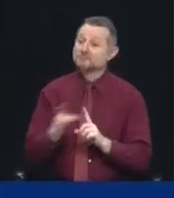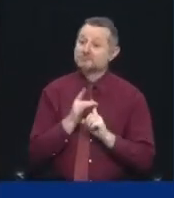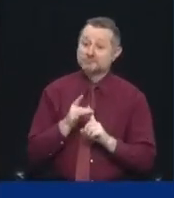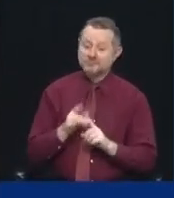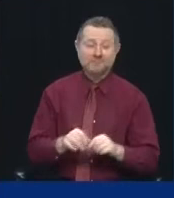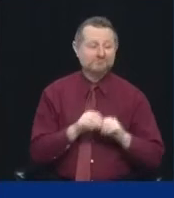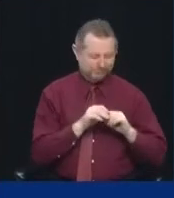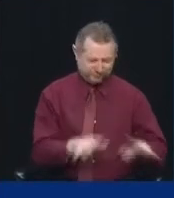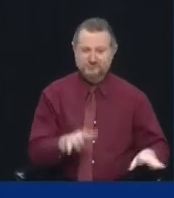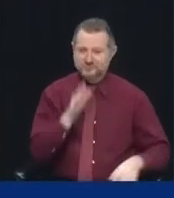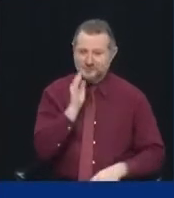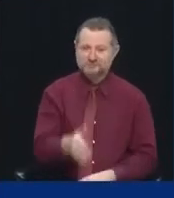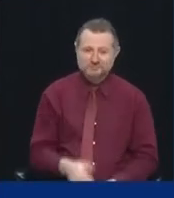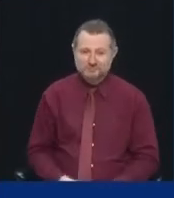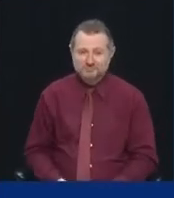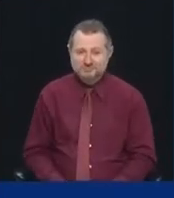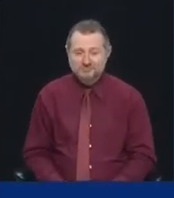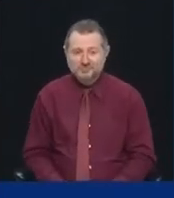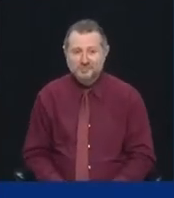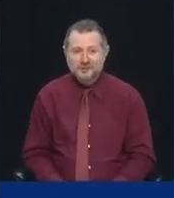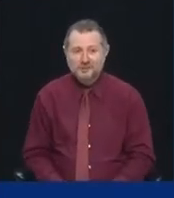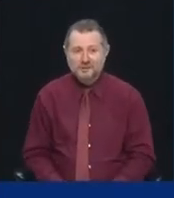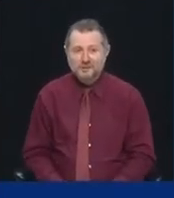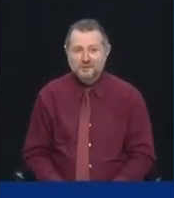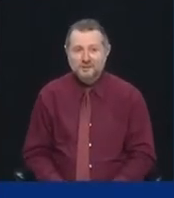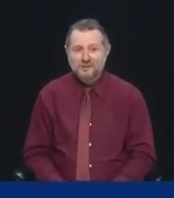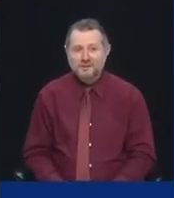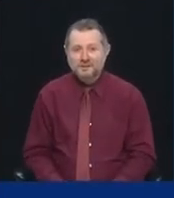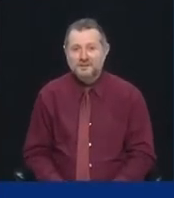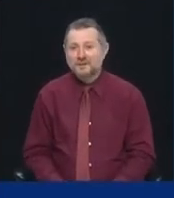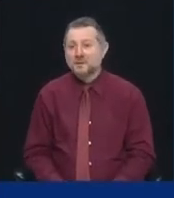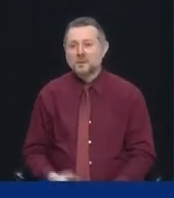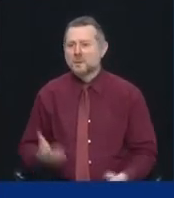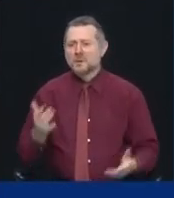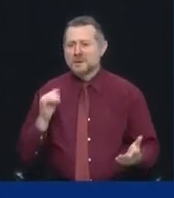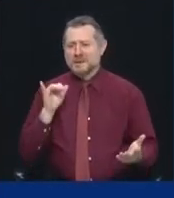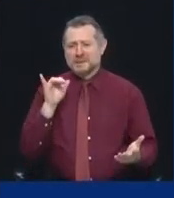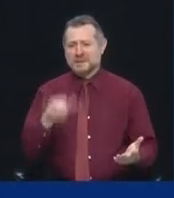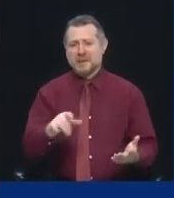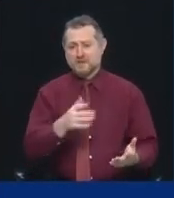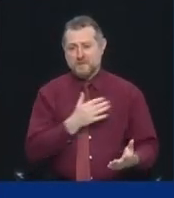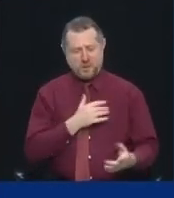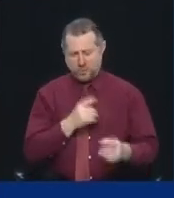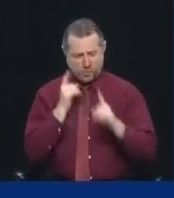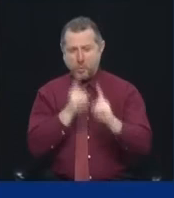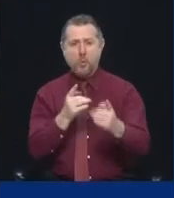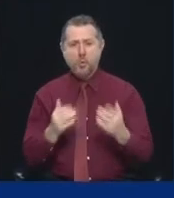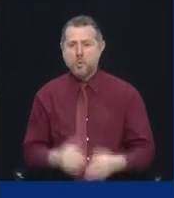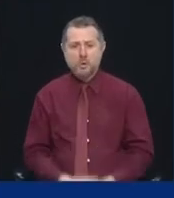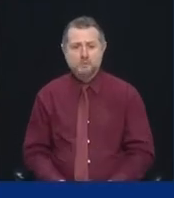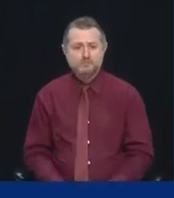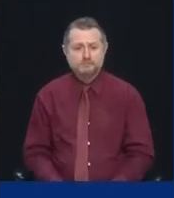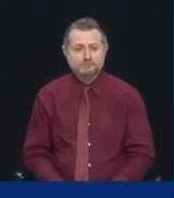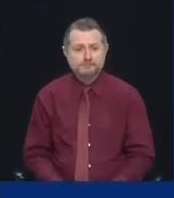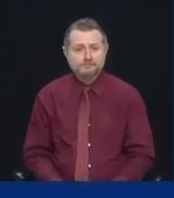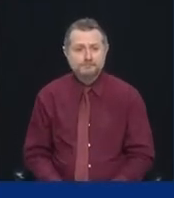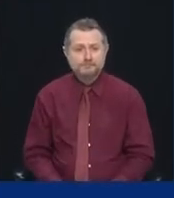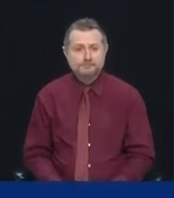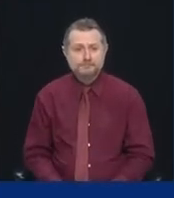you. So that is the message. We are not of the stick